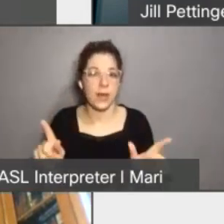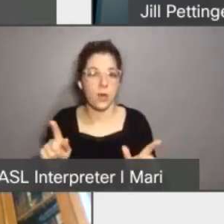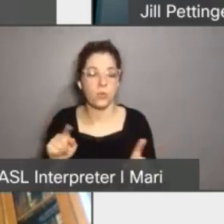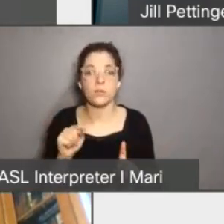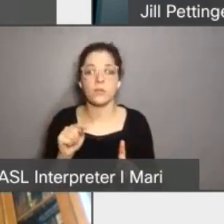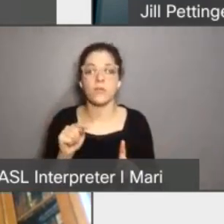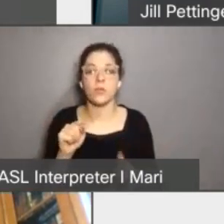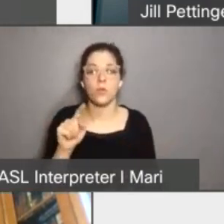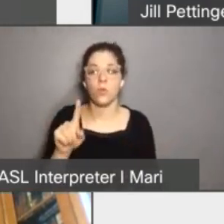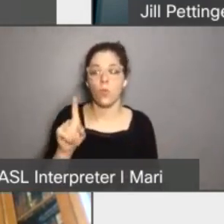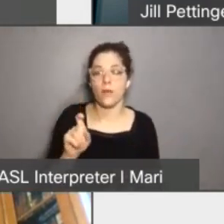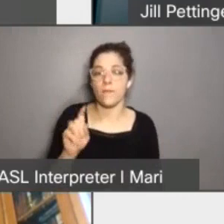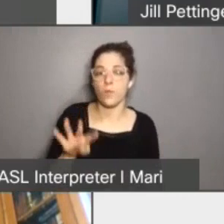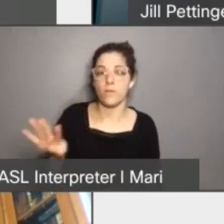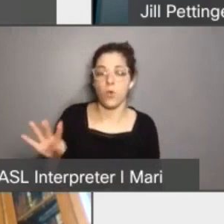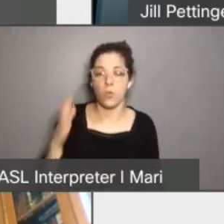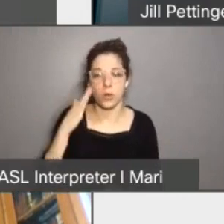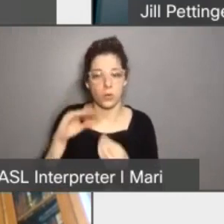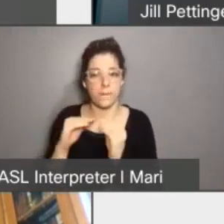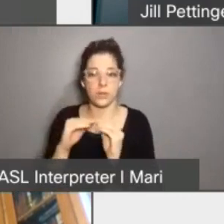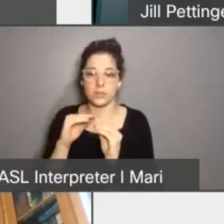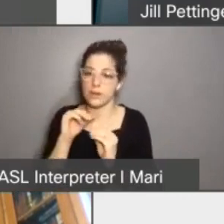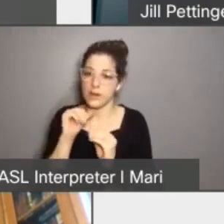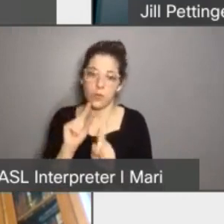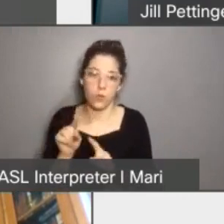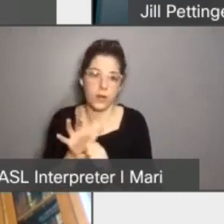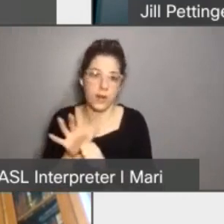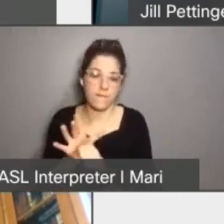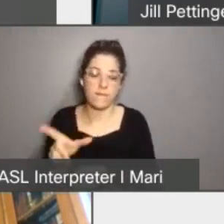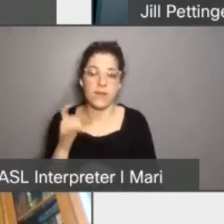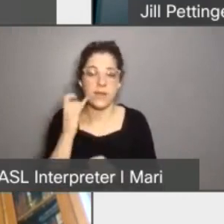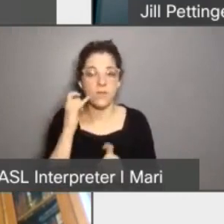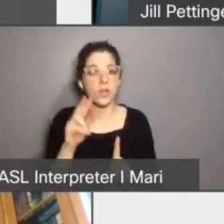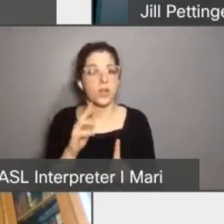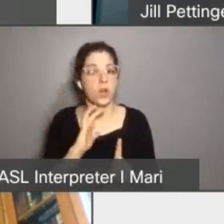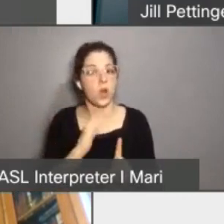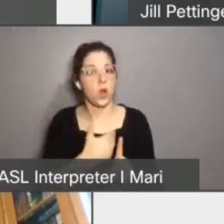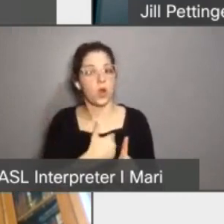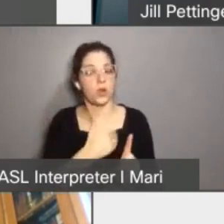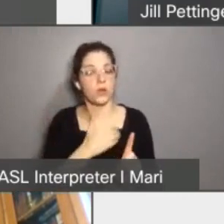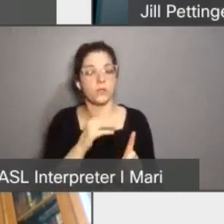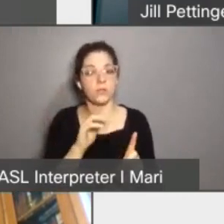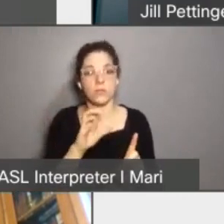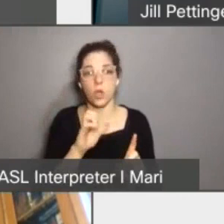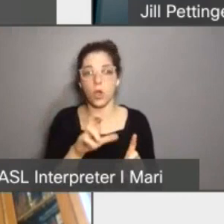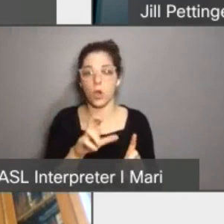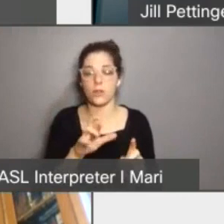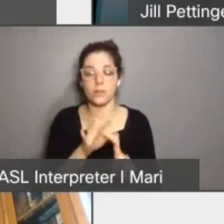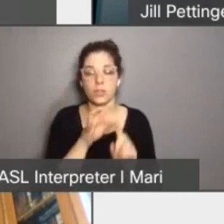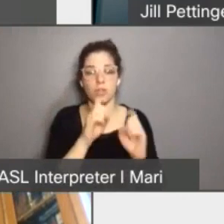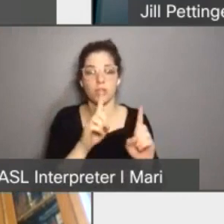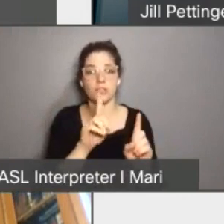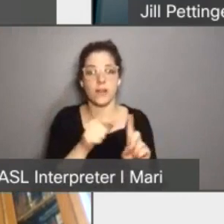1 in 44. We know those numbers are underreported. If we look at our own SEDCAR special education data from the New York State